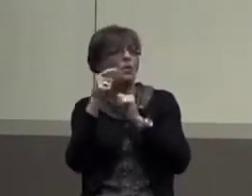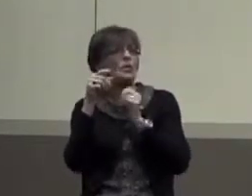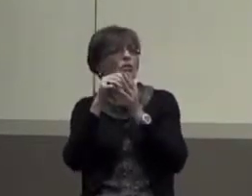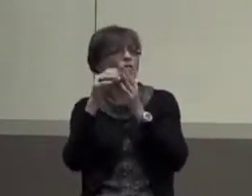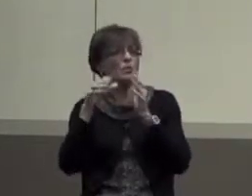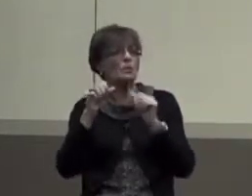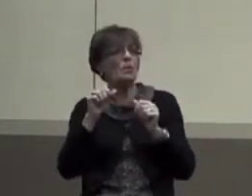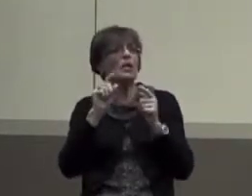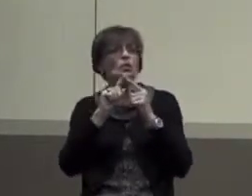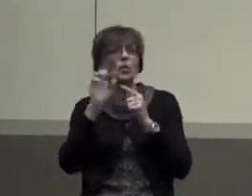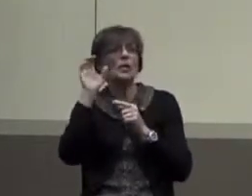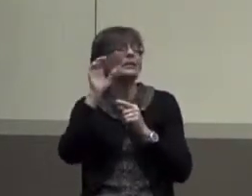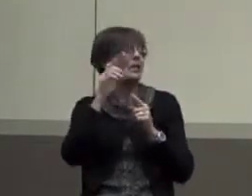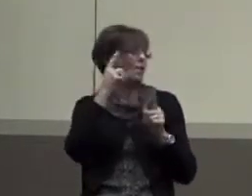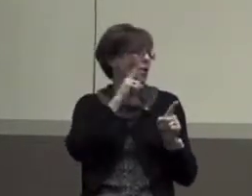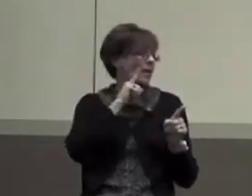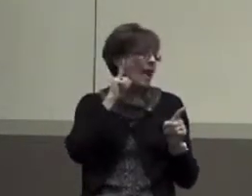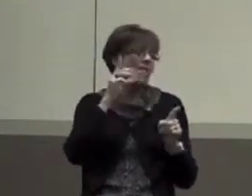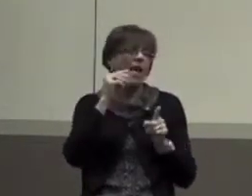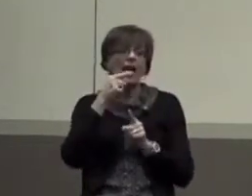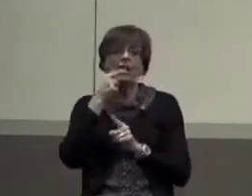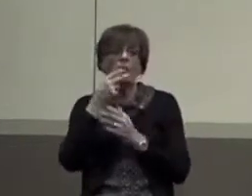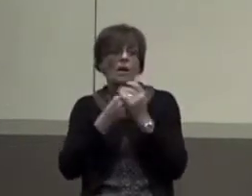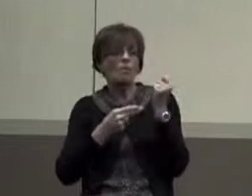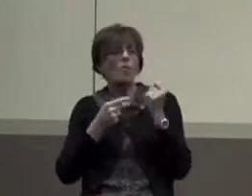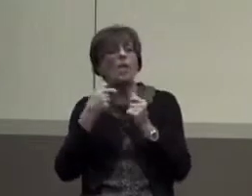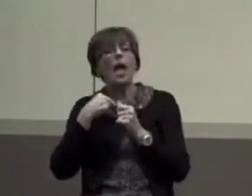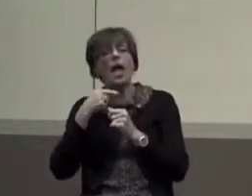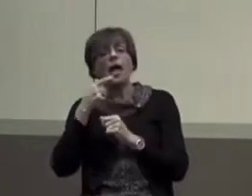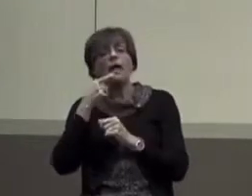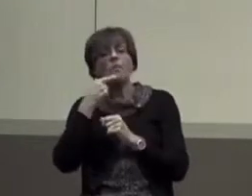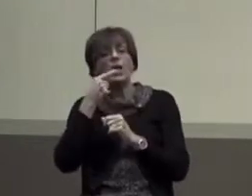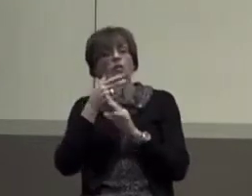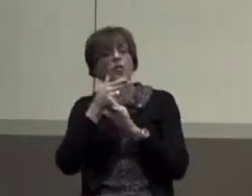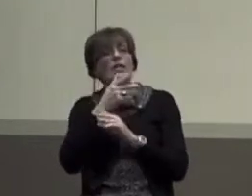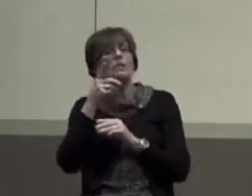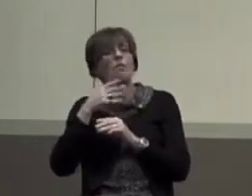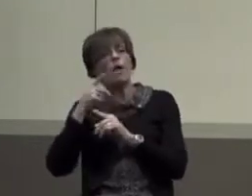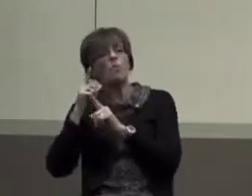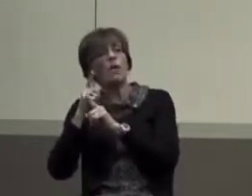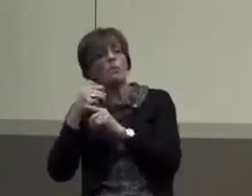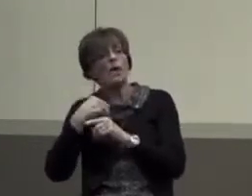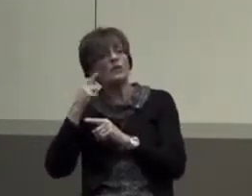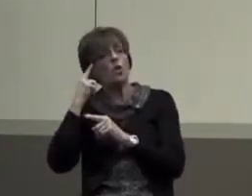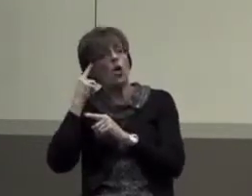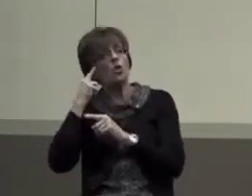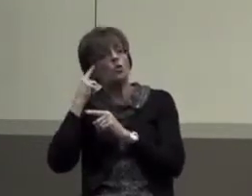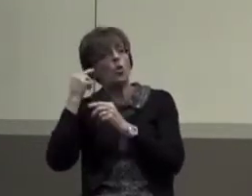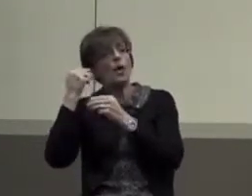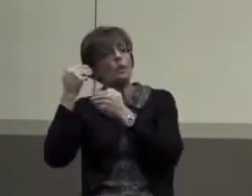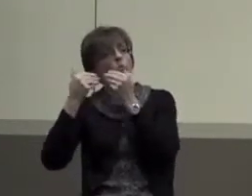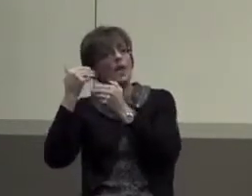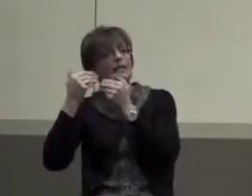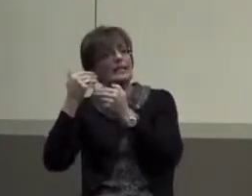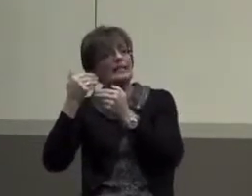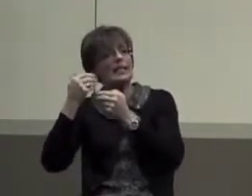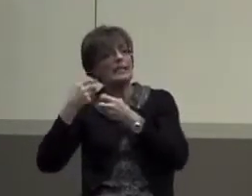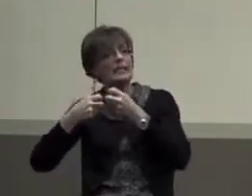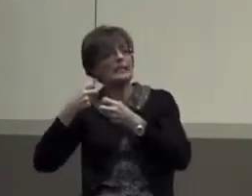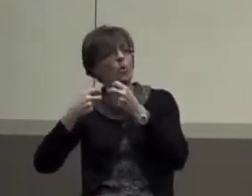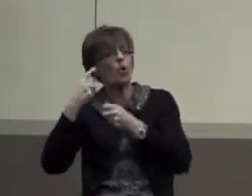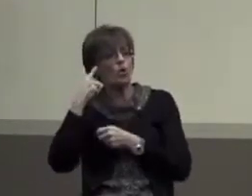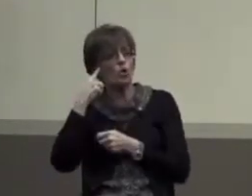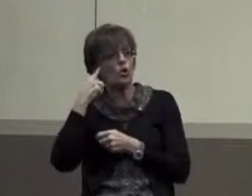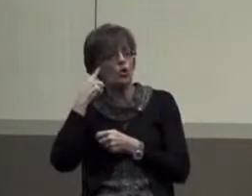and hearing students. I mentioned to some people earlier, my brother has an auditory processing disorder. So even though